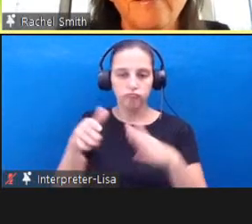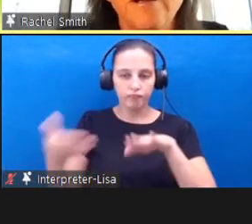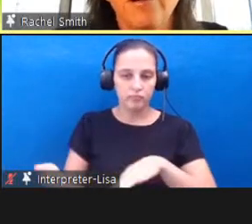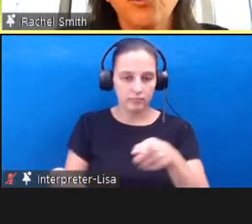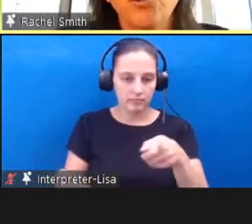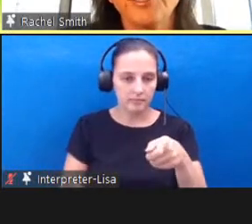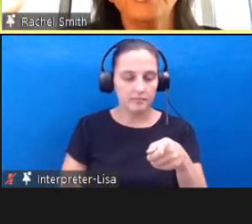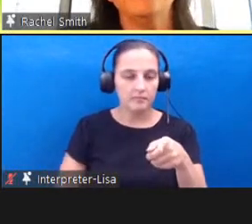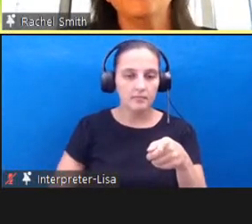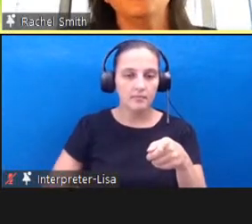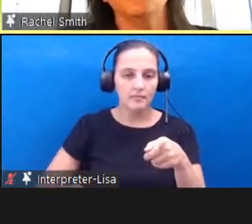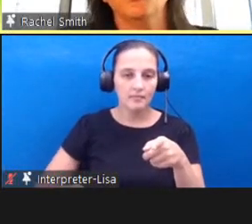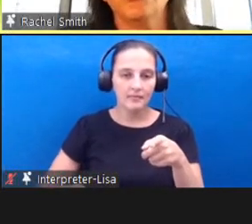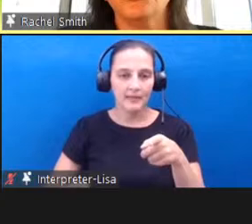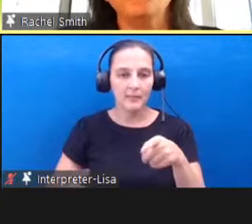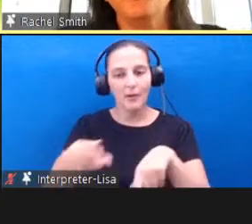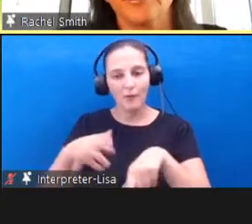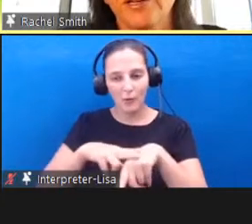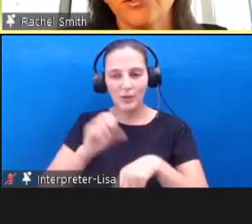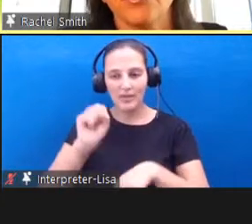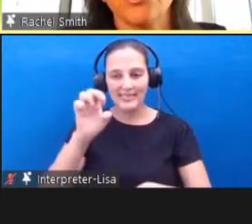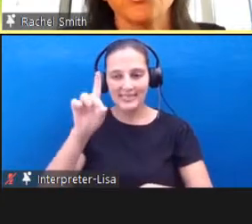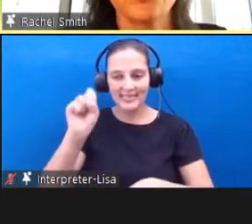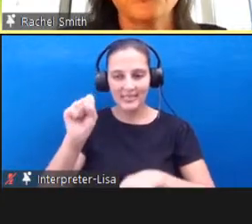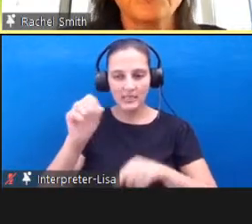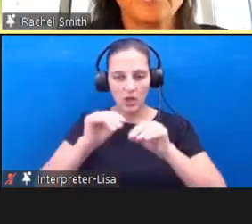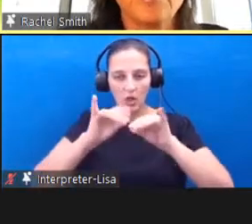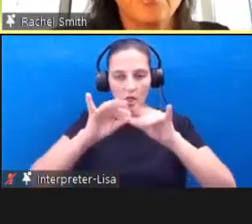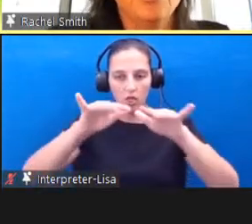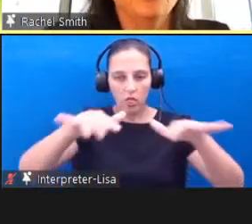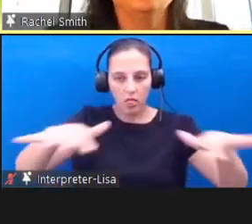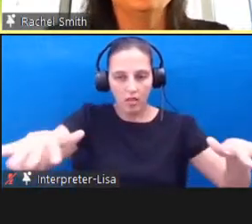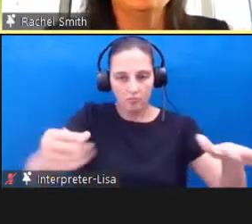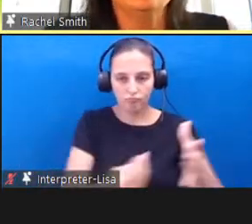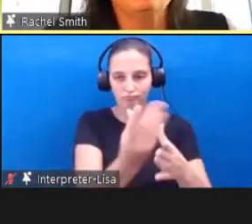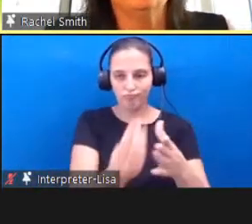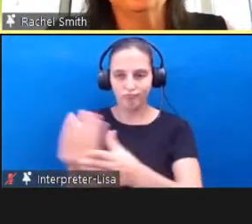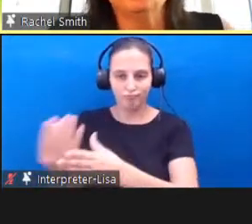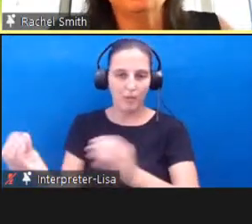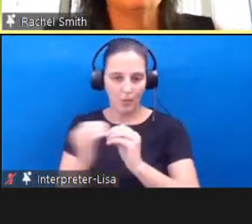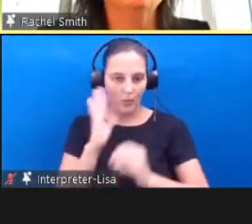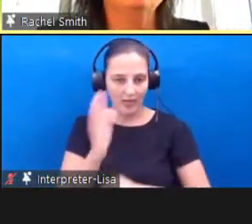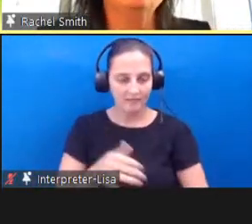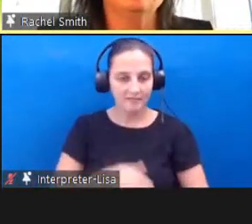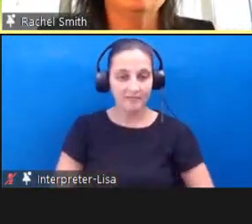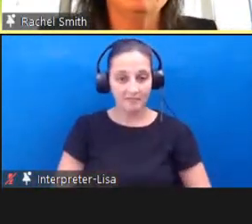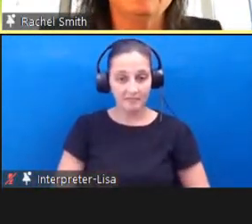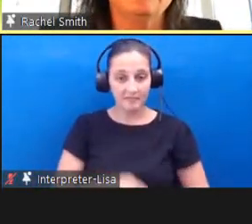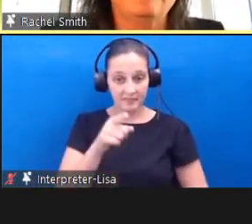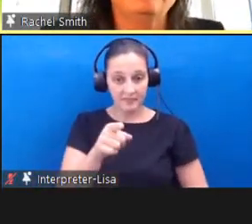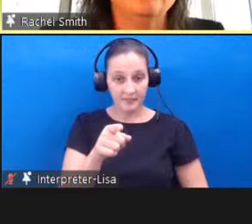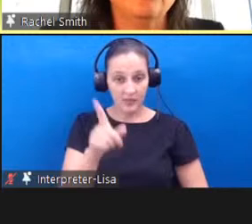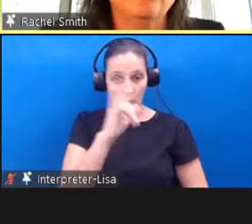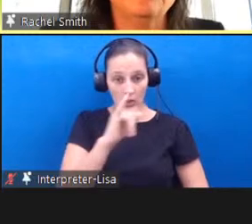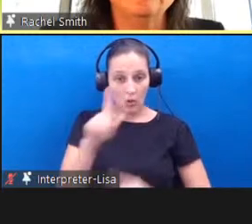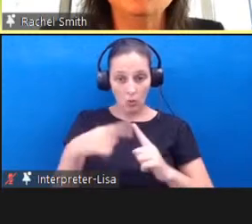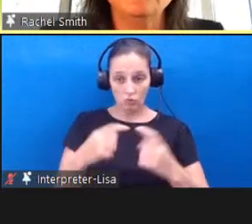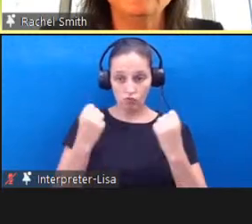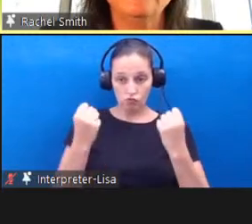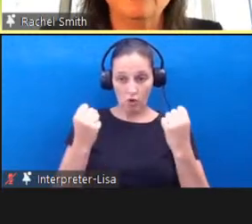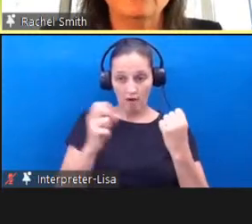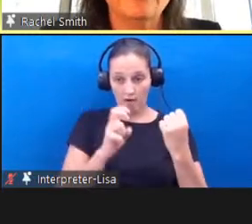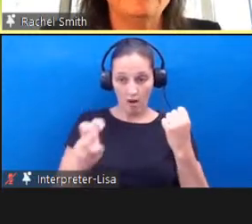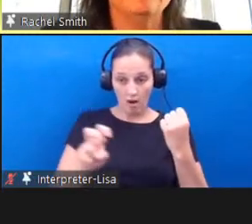But then, of course, its seeds will go to new Mauna Kea silver swords. So this is how it looks when you're going up to the summit. And